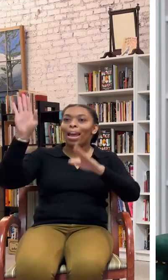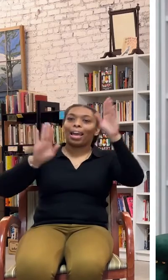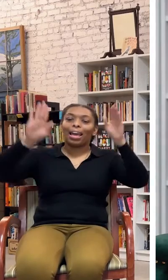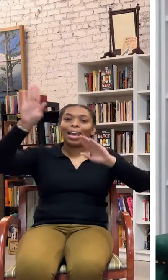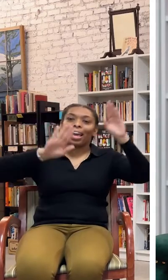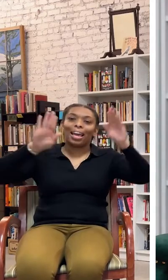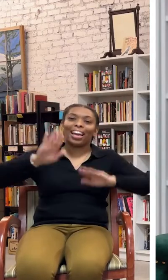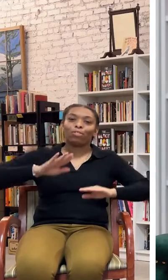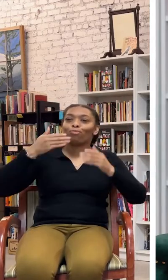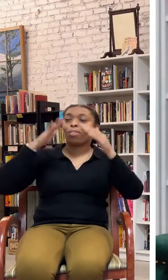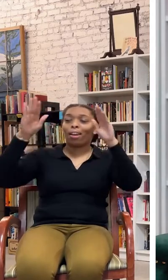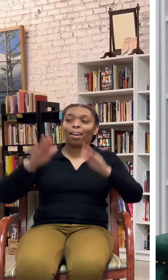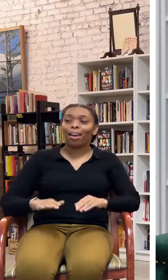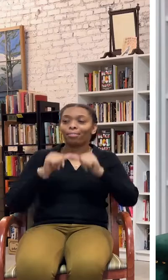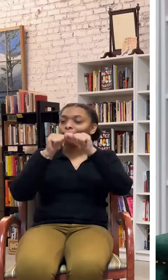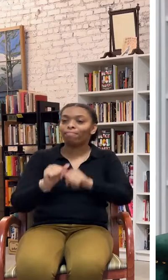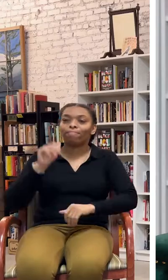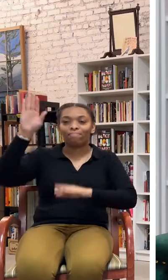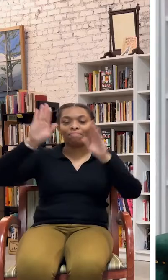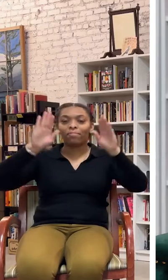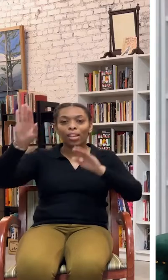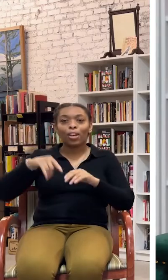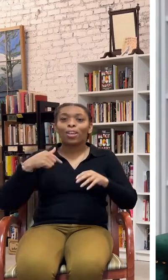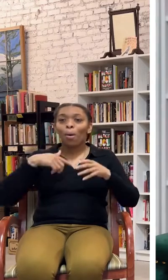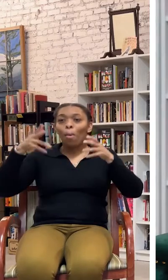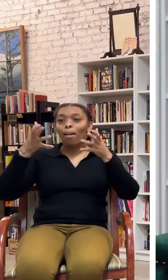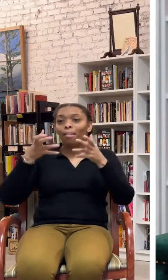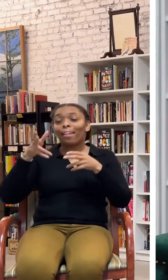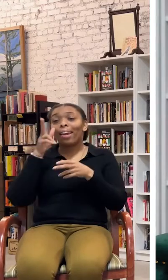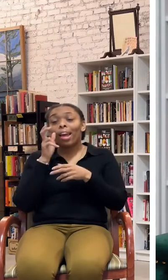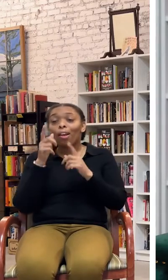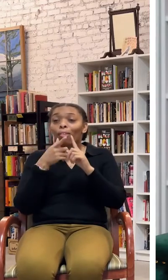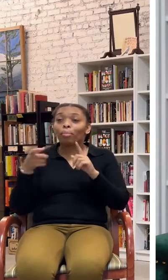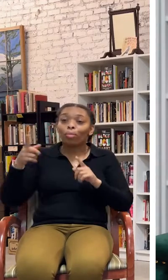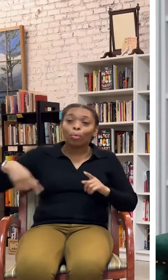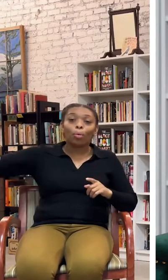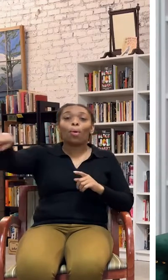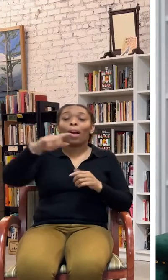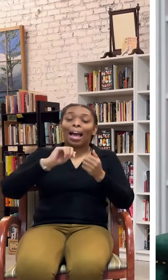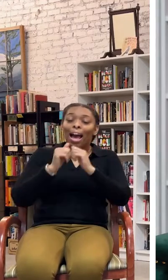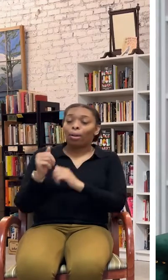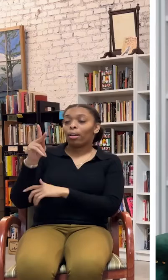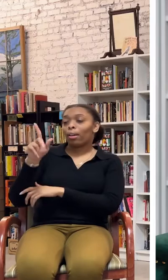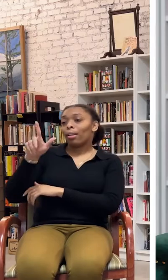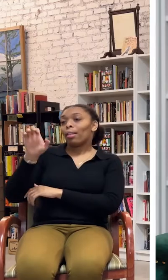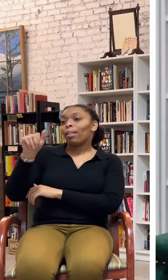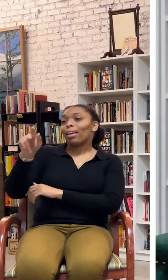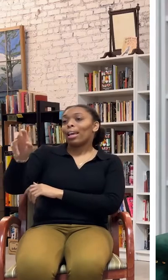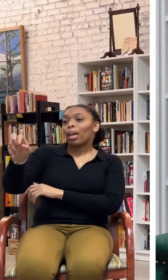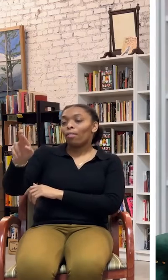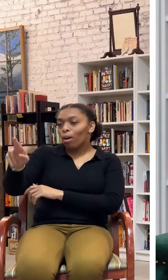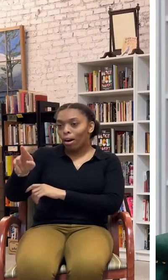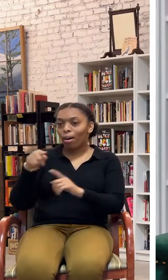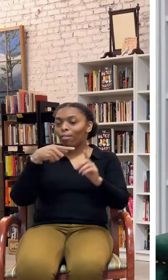Yes, please. Please keep those hands up. I want to hear from you the ways in which Kleaver is a manifestation